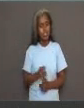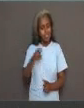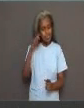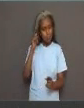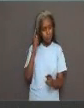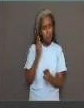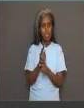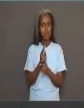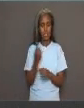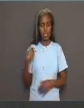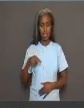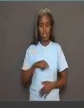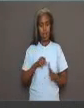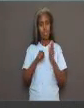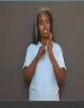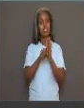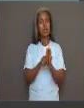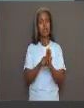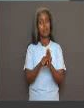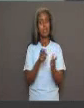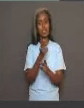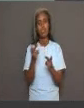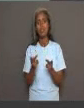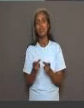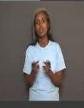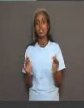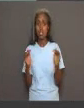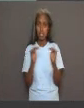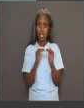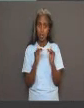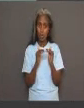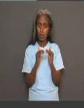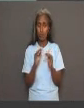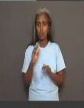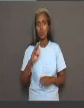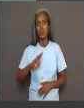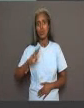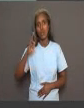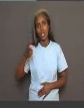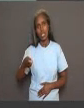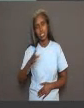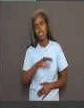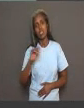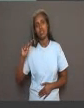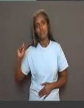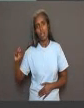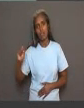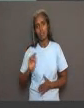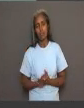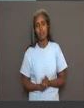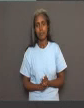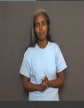Specifically, our sample space is equal to heads and tails.